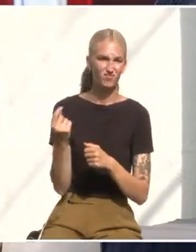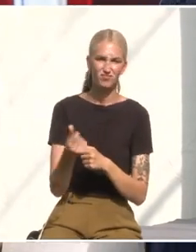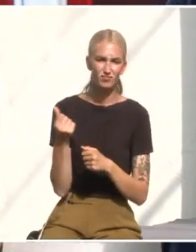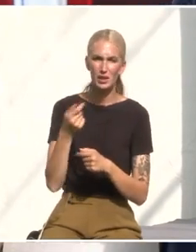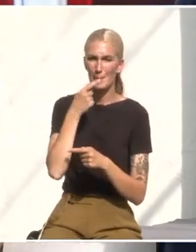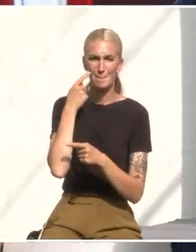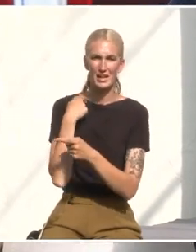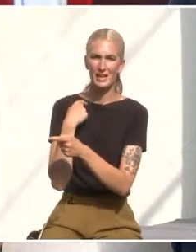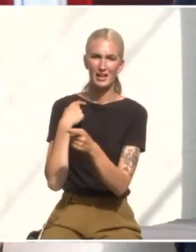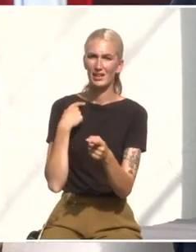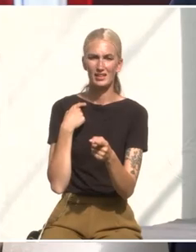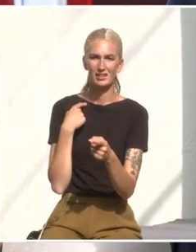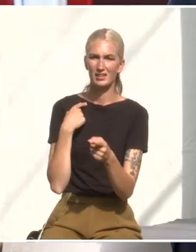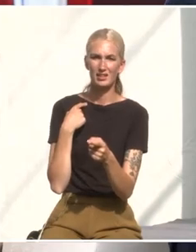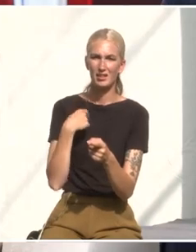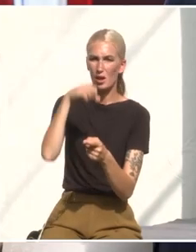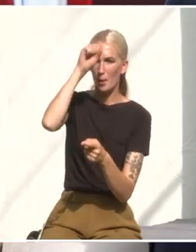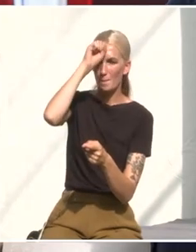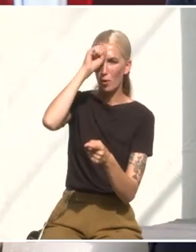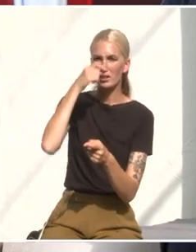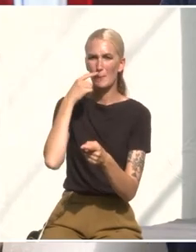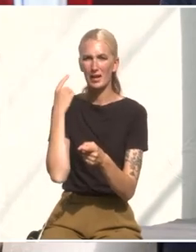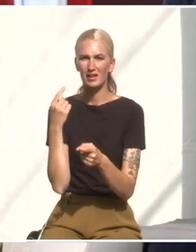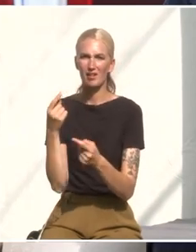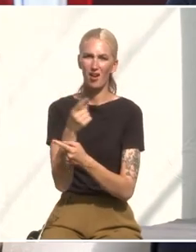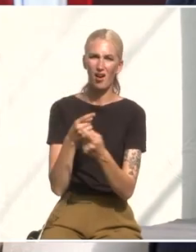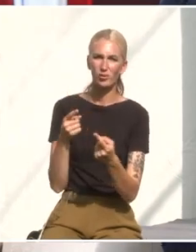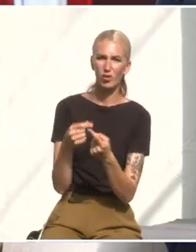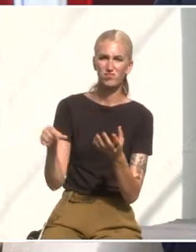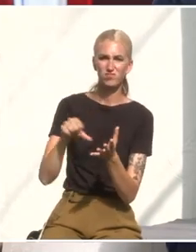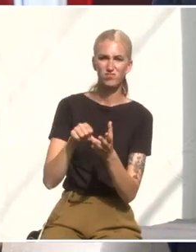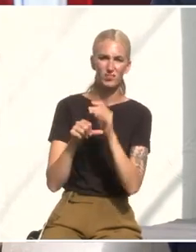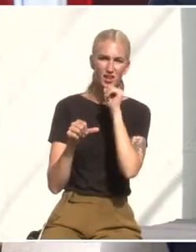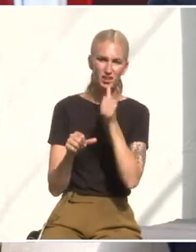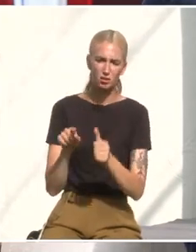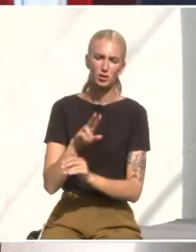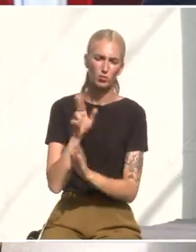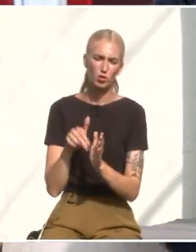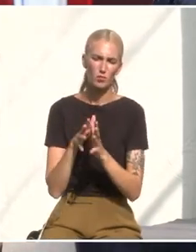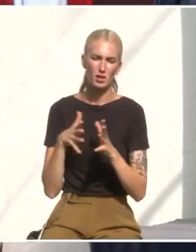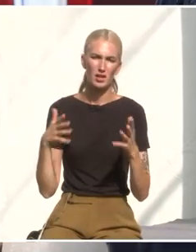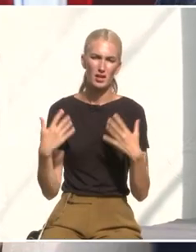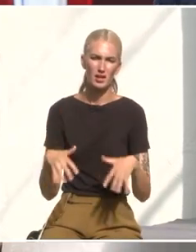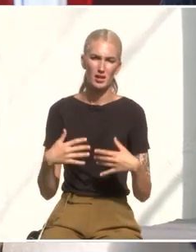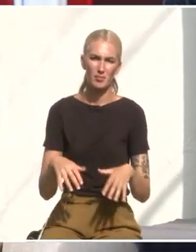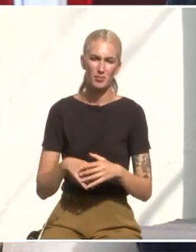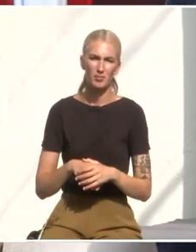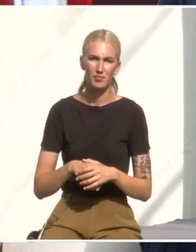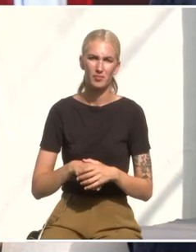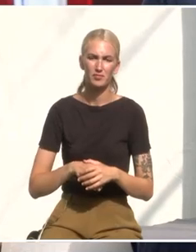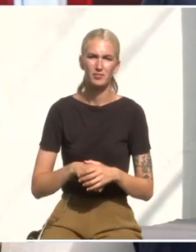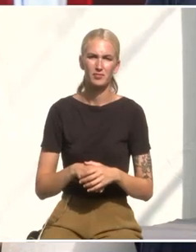not able to attract boys and young men into that discussion, which is a huge problem, because then it becomes like a blank